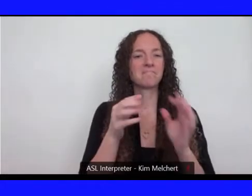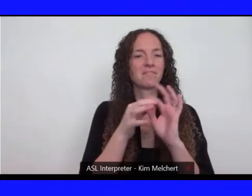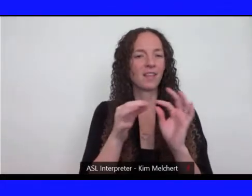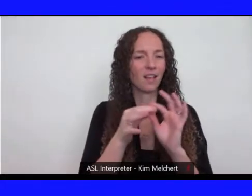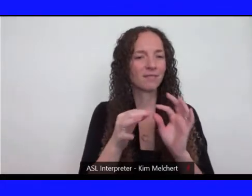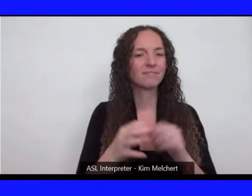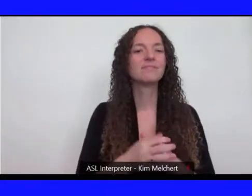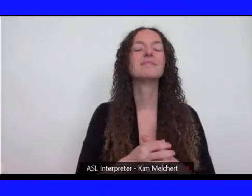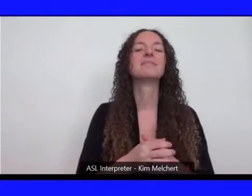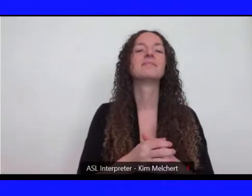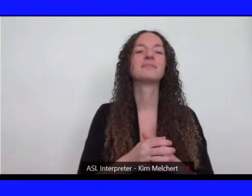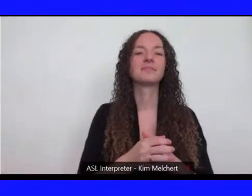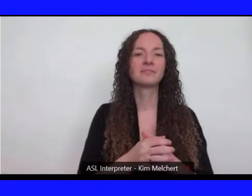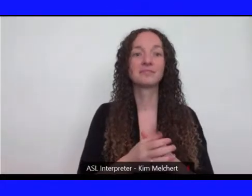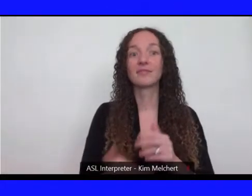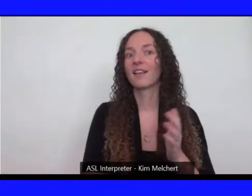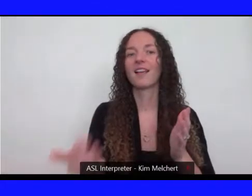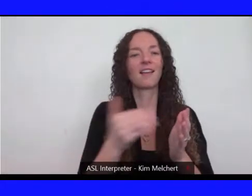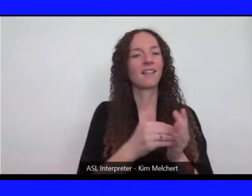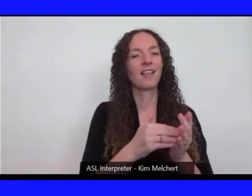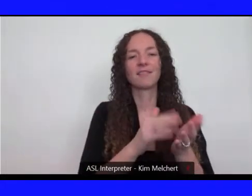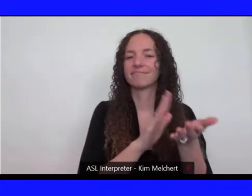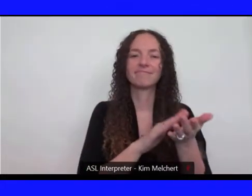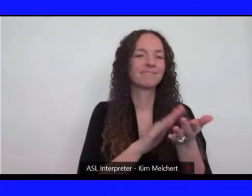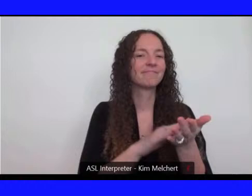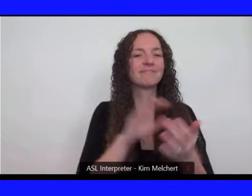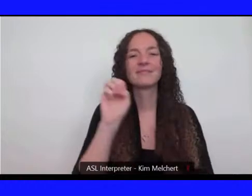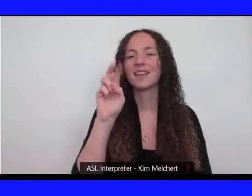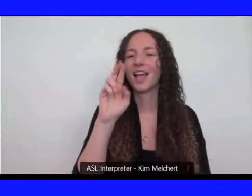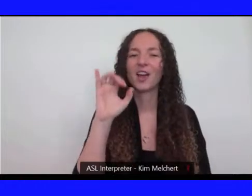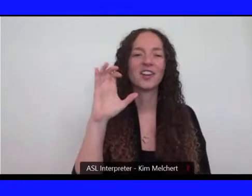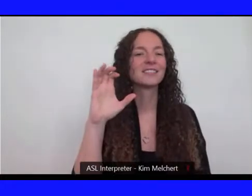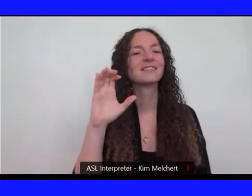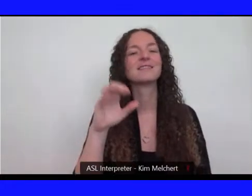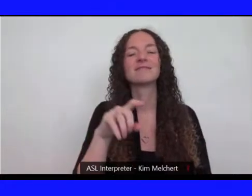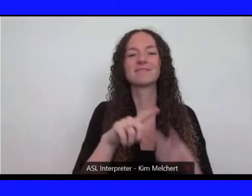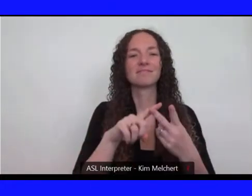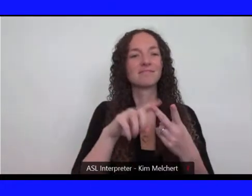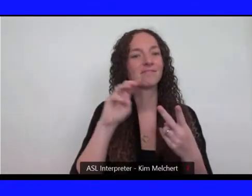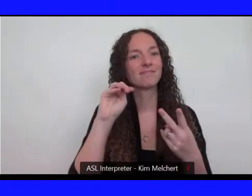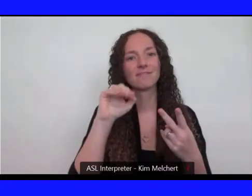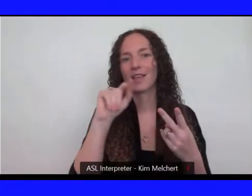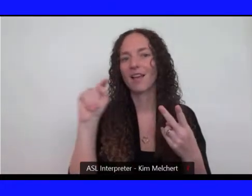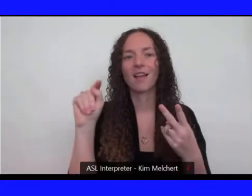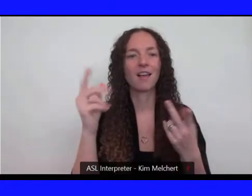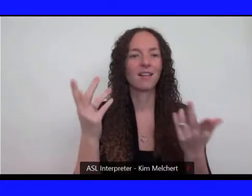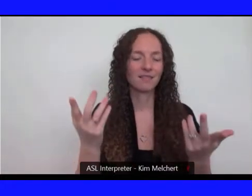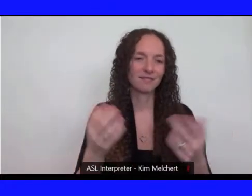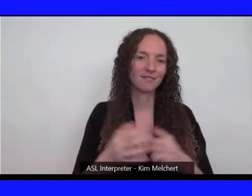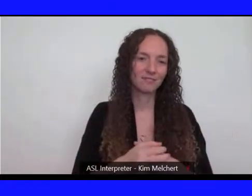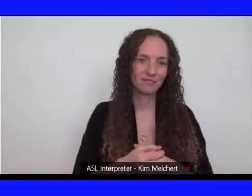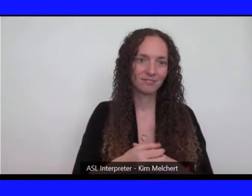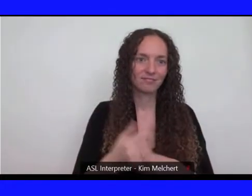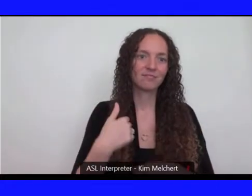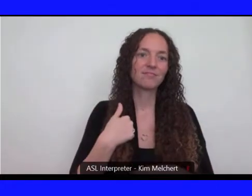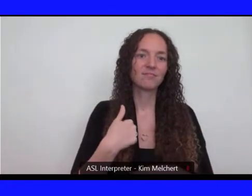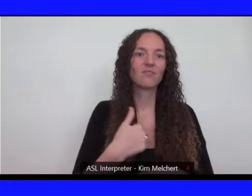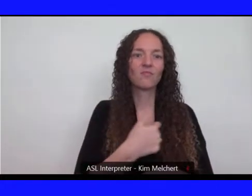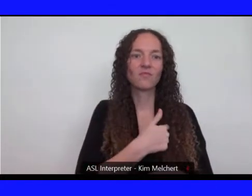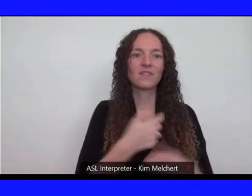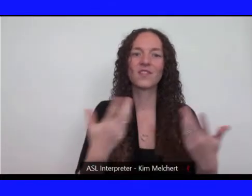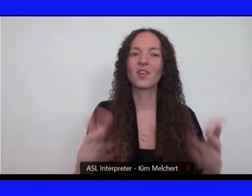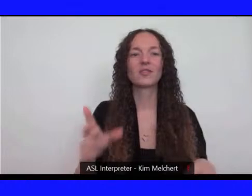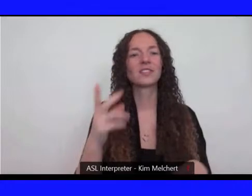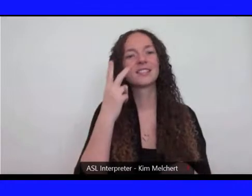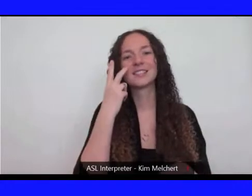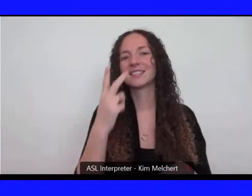to fine tune it and improve it every time that we see it. And particularly, I would like to give